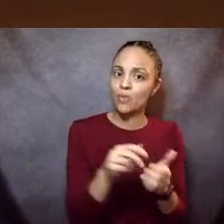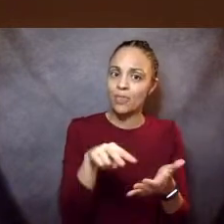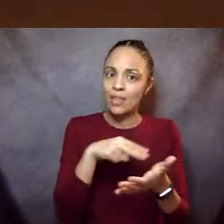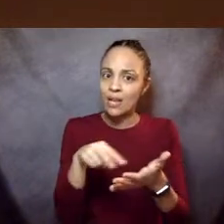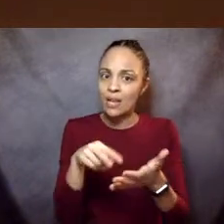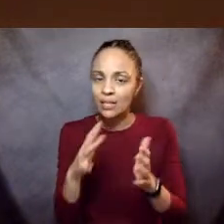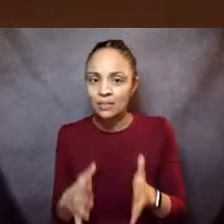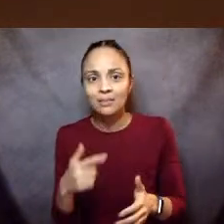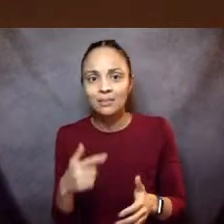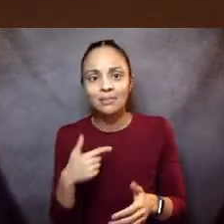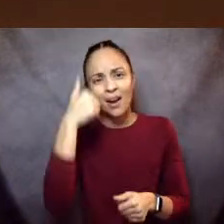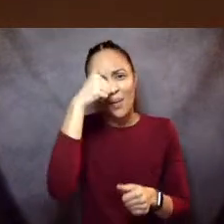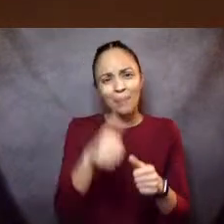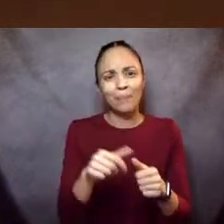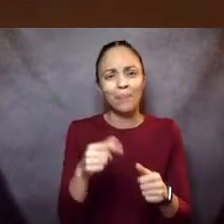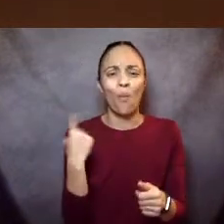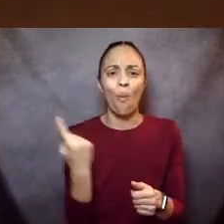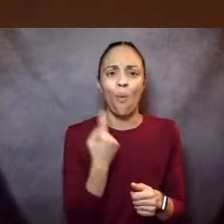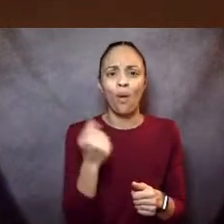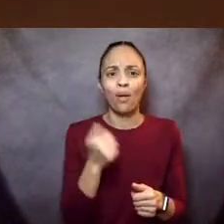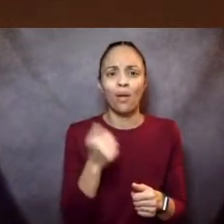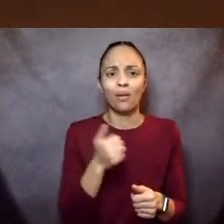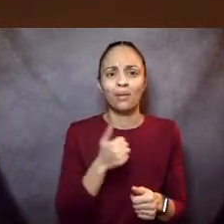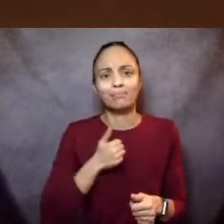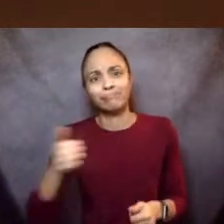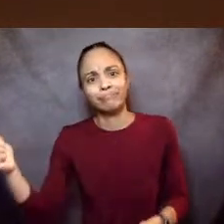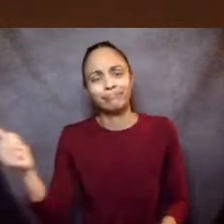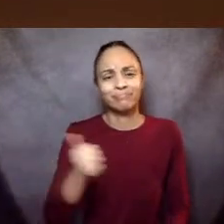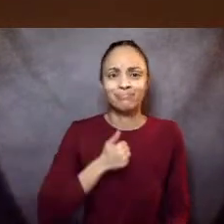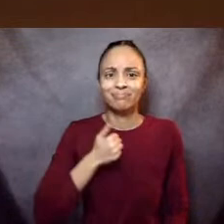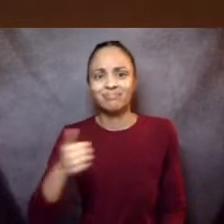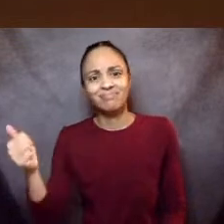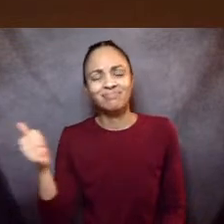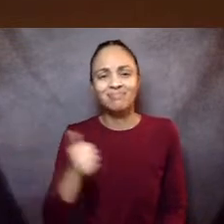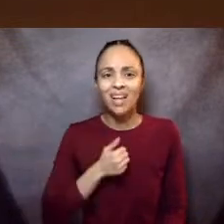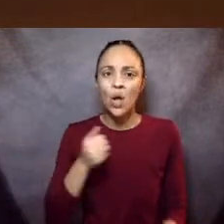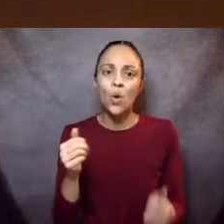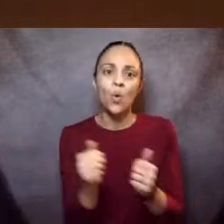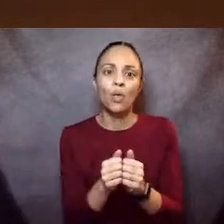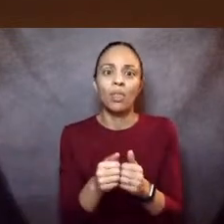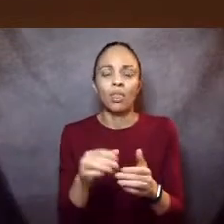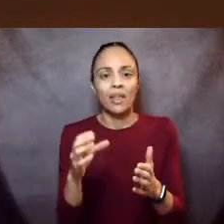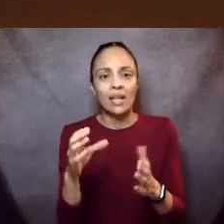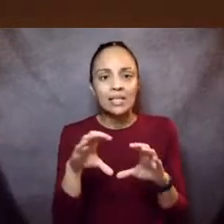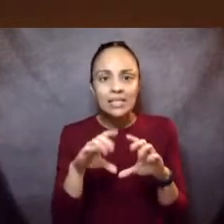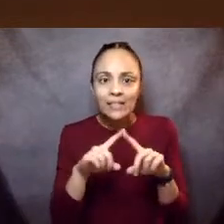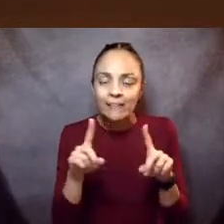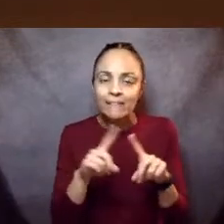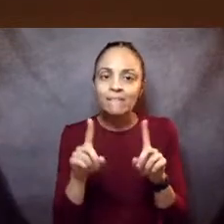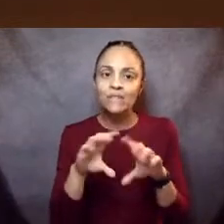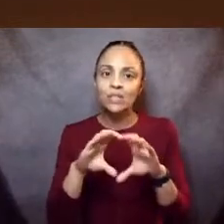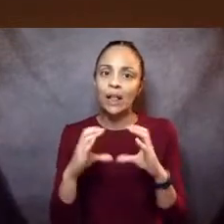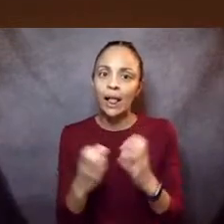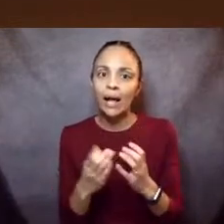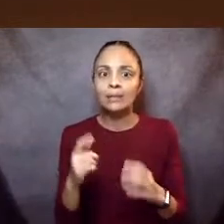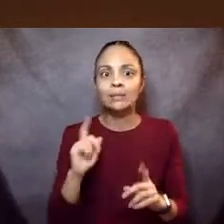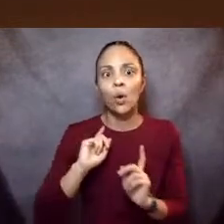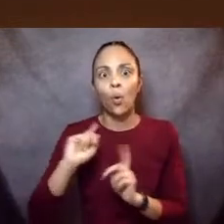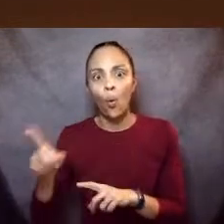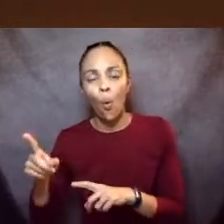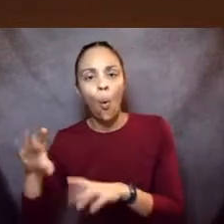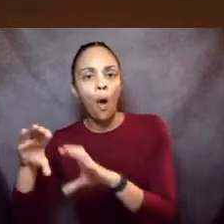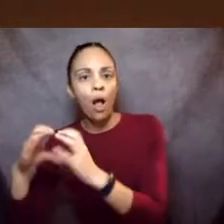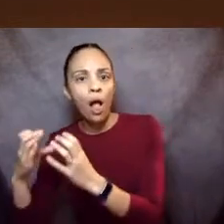to 125th Street to take classes at Olatunji studio and to get on the subway and